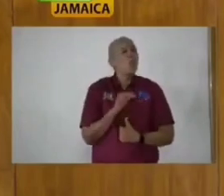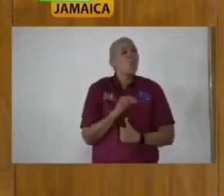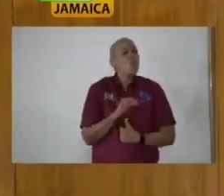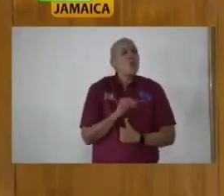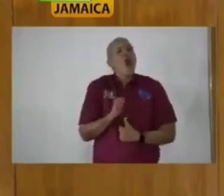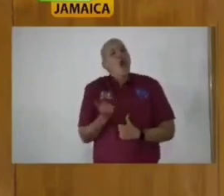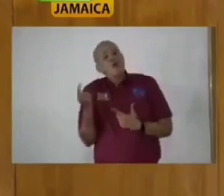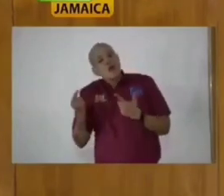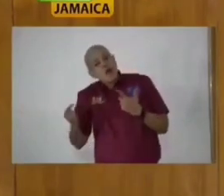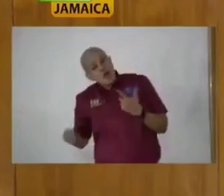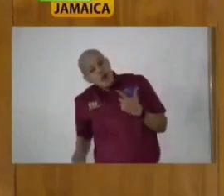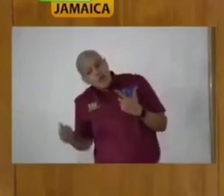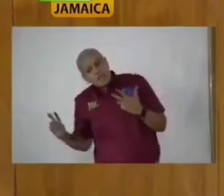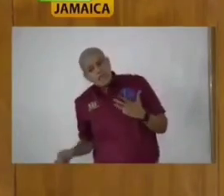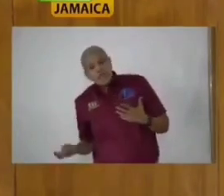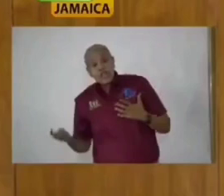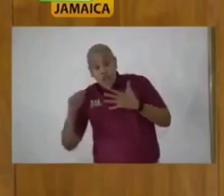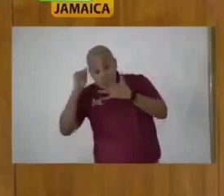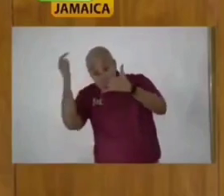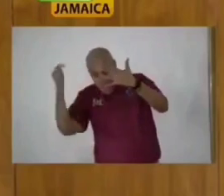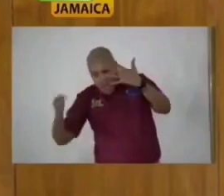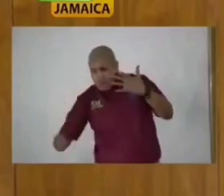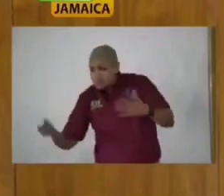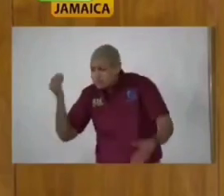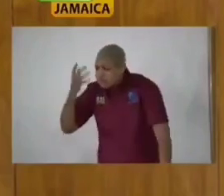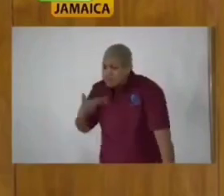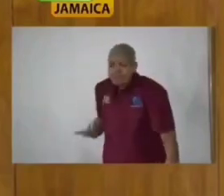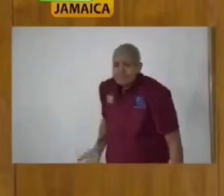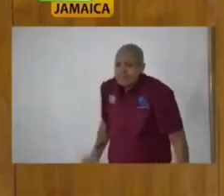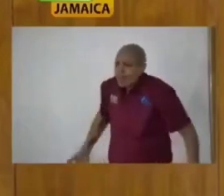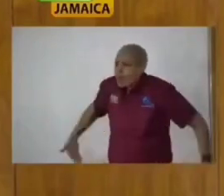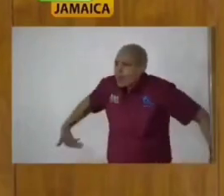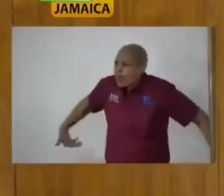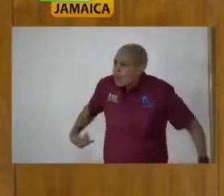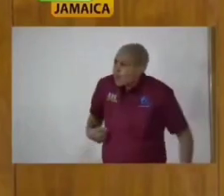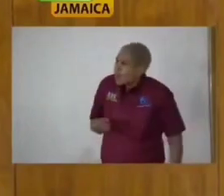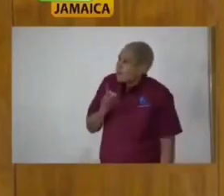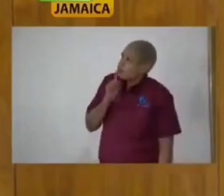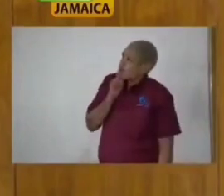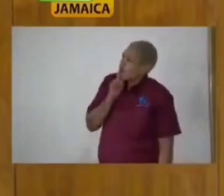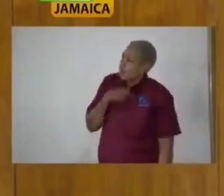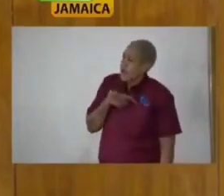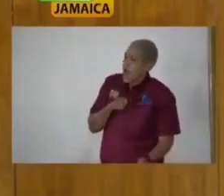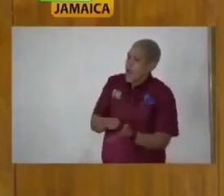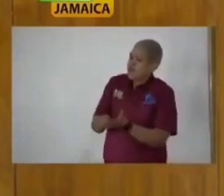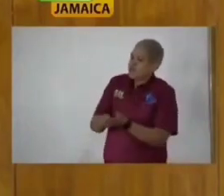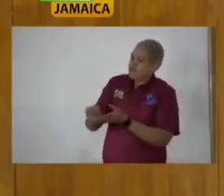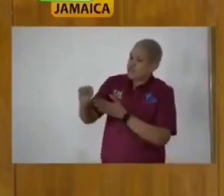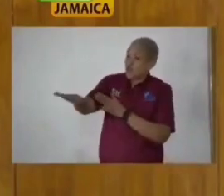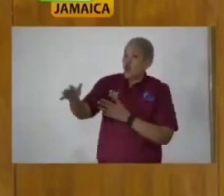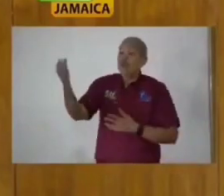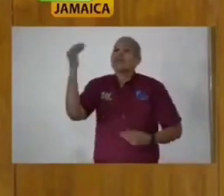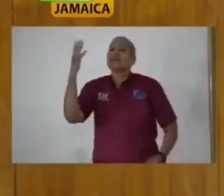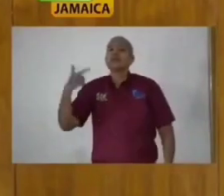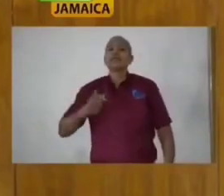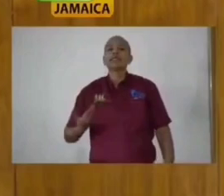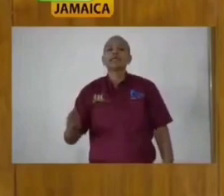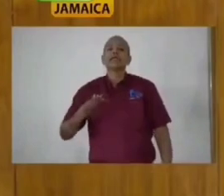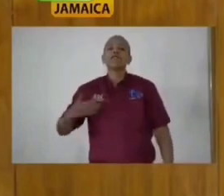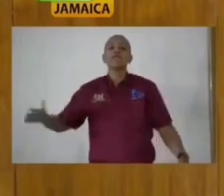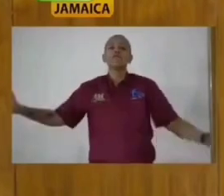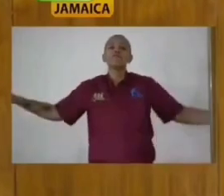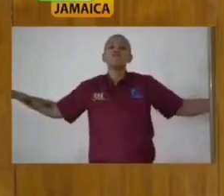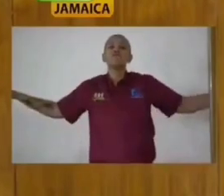other matters which have not been disclosed to us. I've written to her to say I would like full